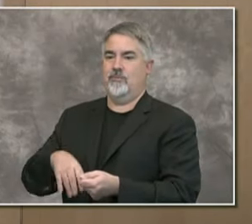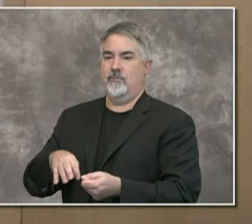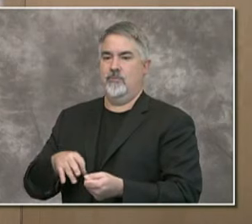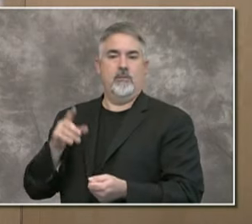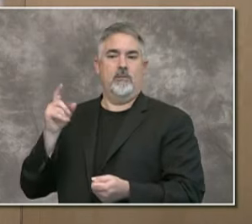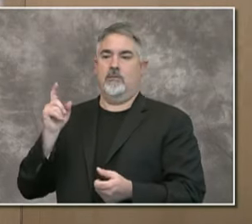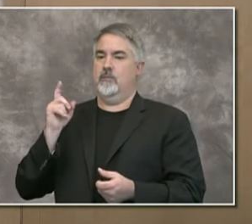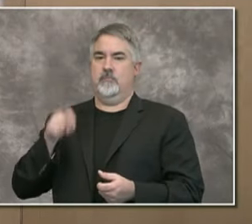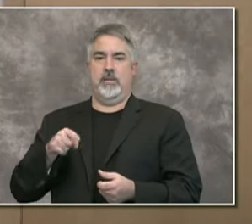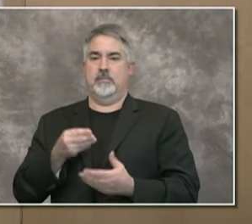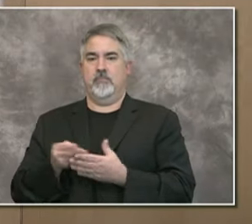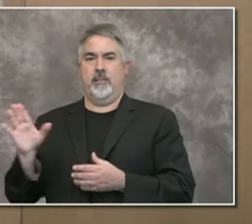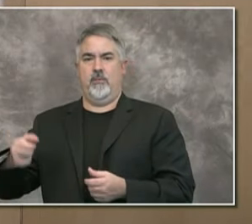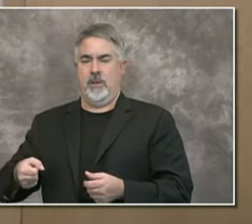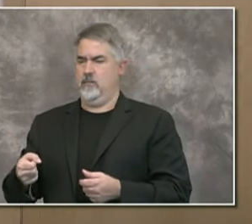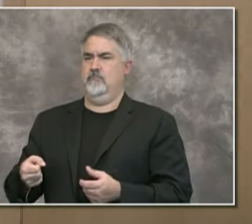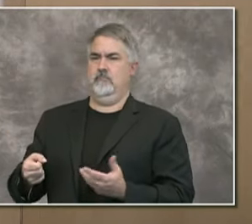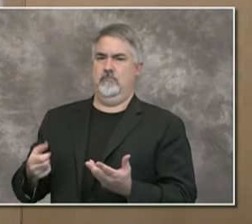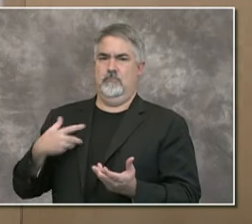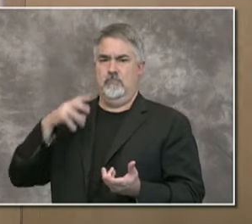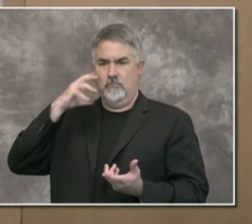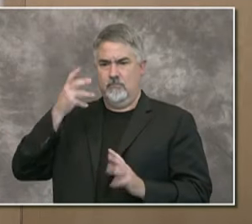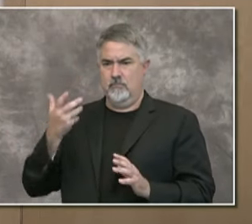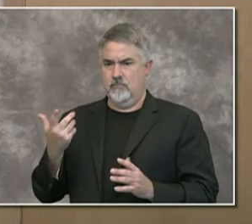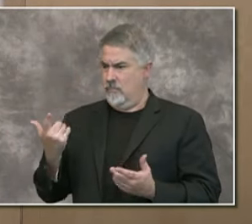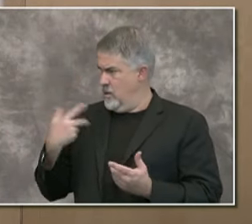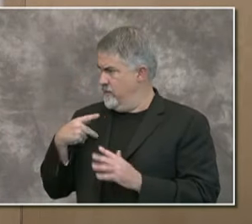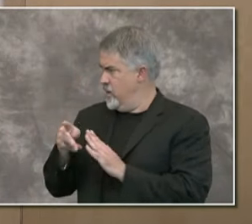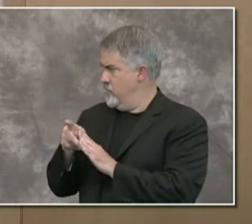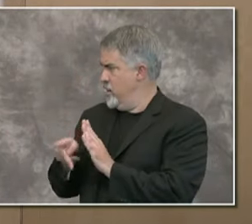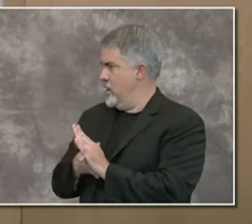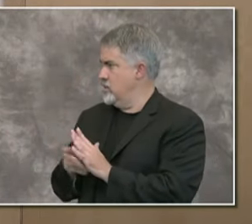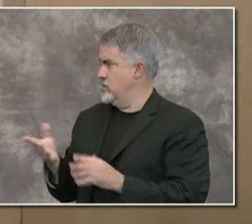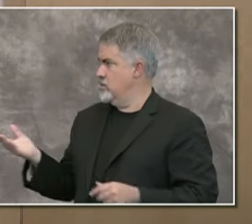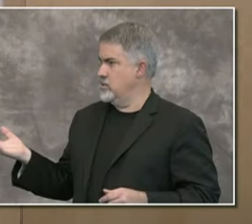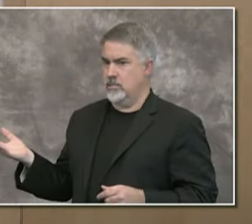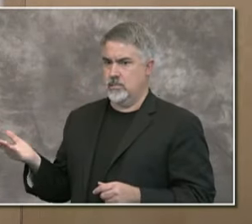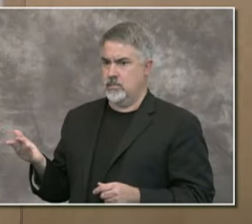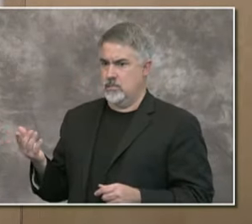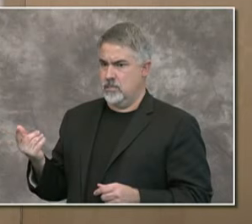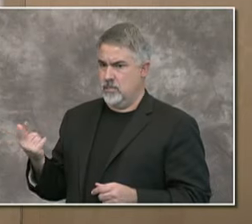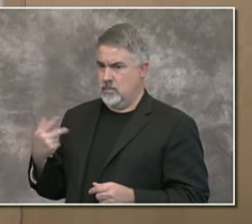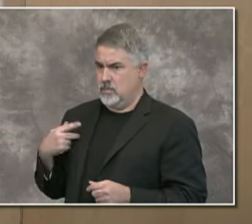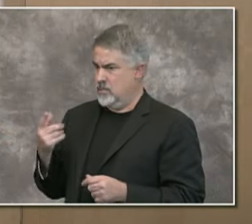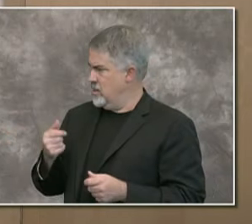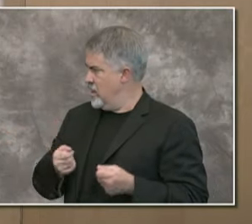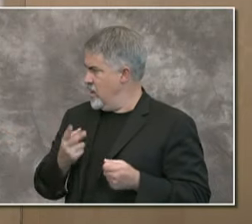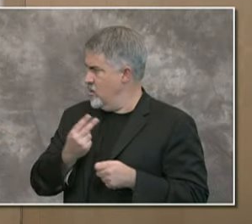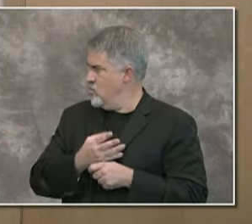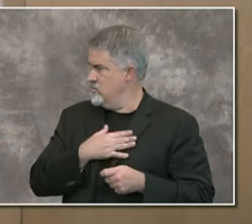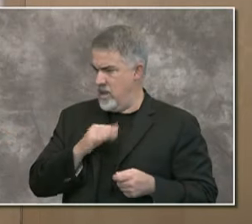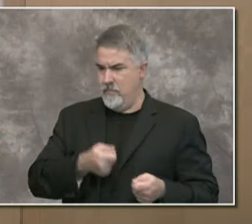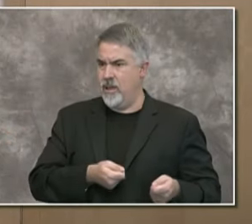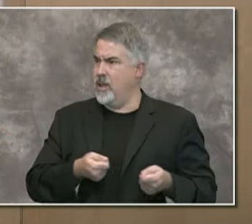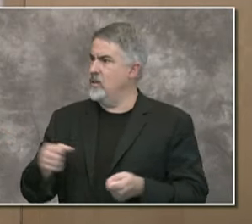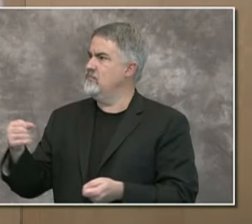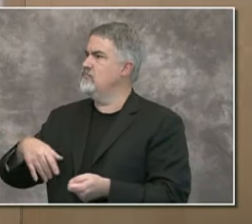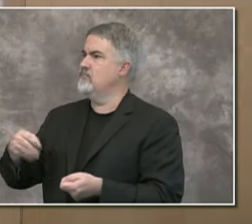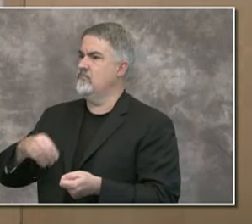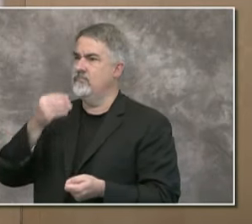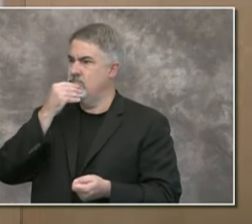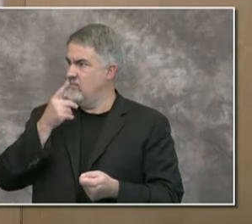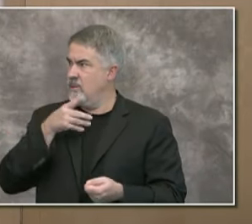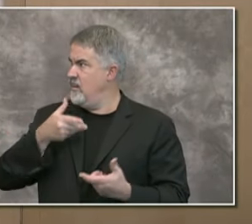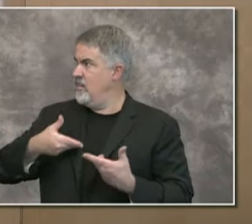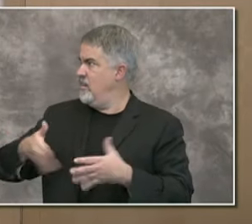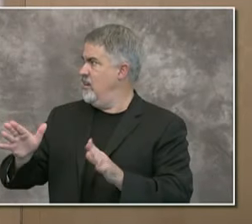county recommend a policy? Are reusable bags not safe right now? Well, grocery stores have always been charging for